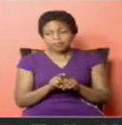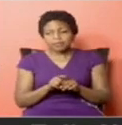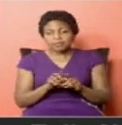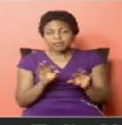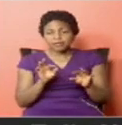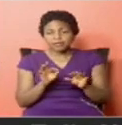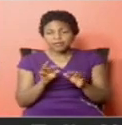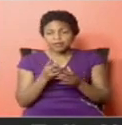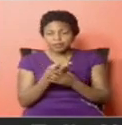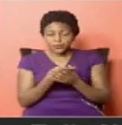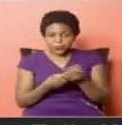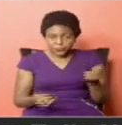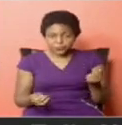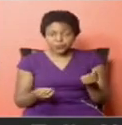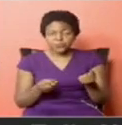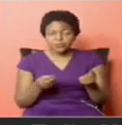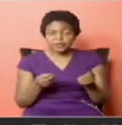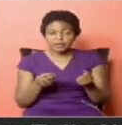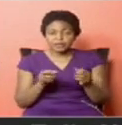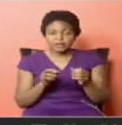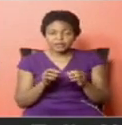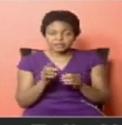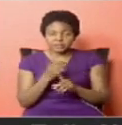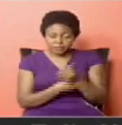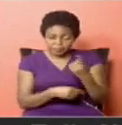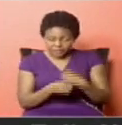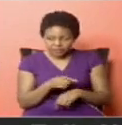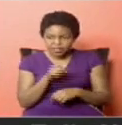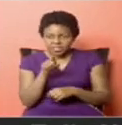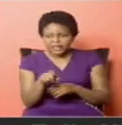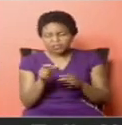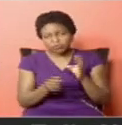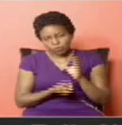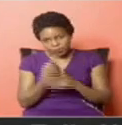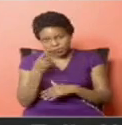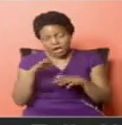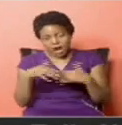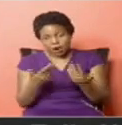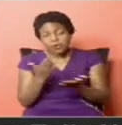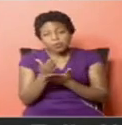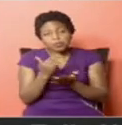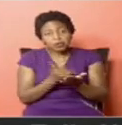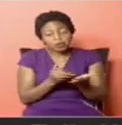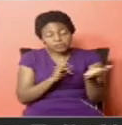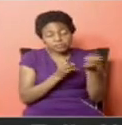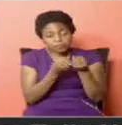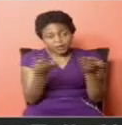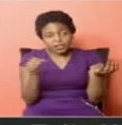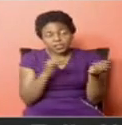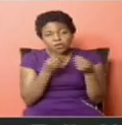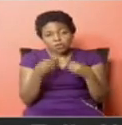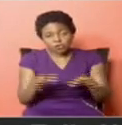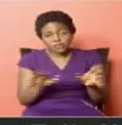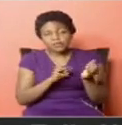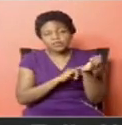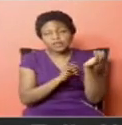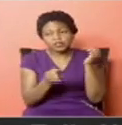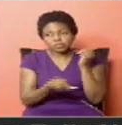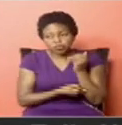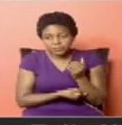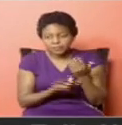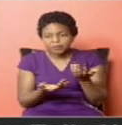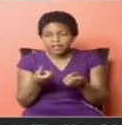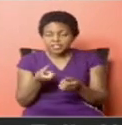couples with disabilities. These were sparked by issues of unemployment because many lost their jobs.